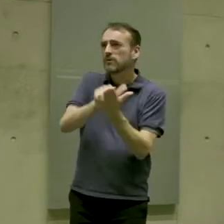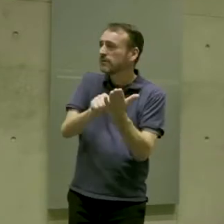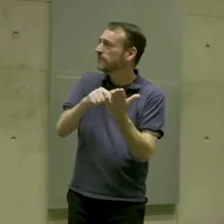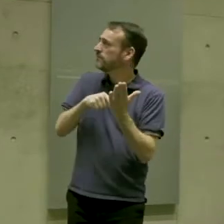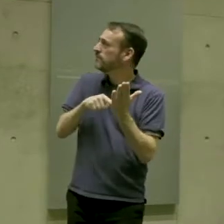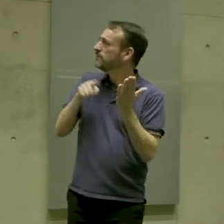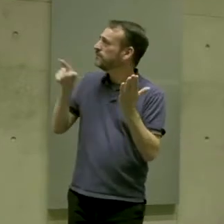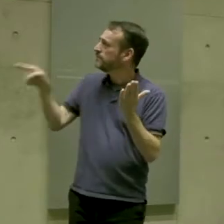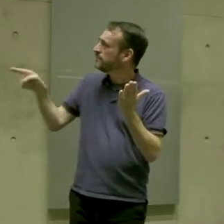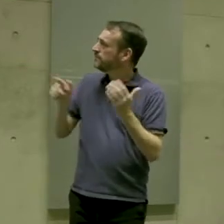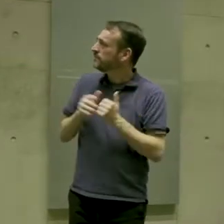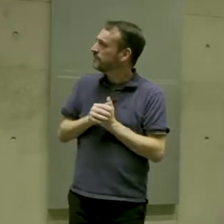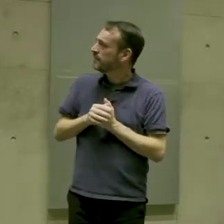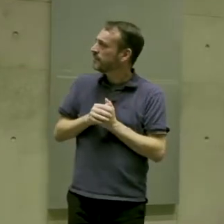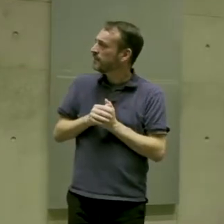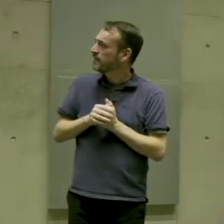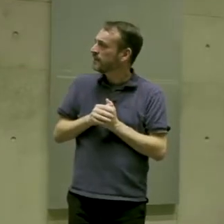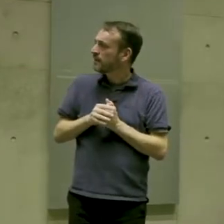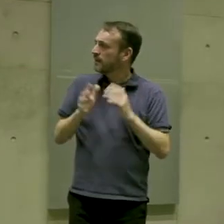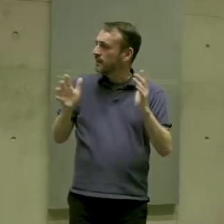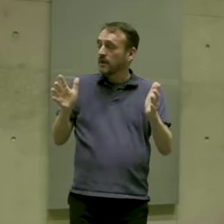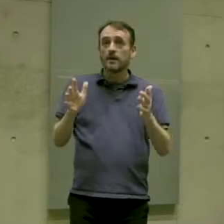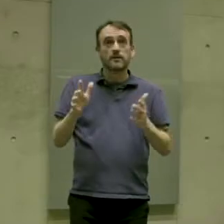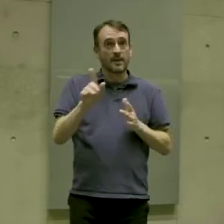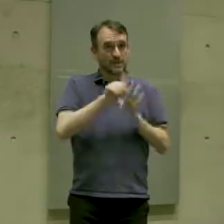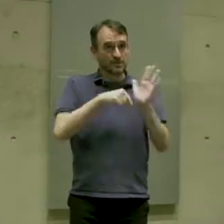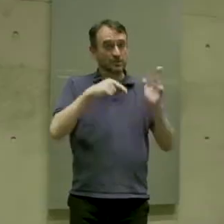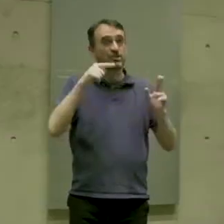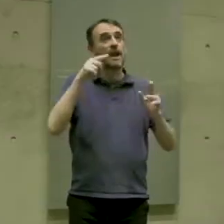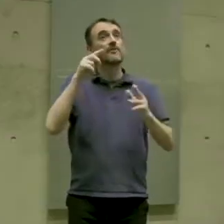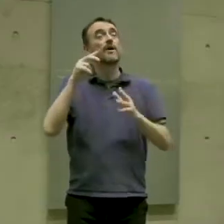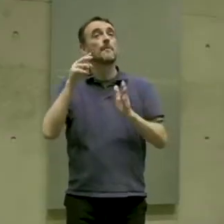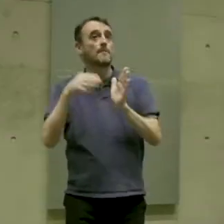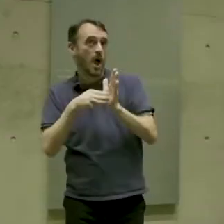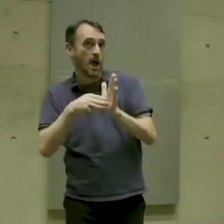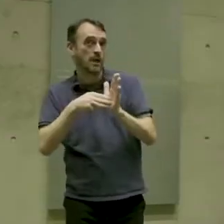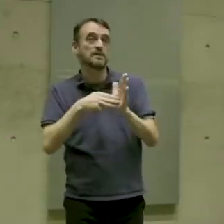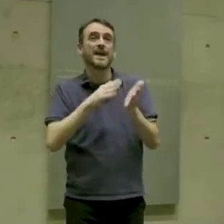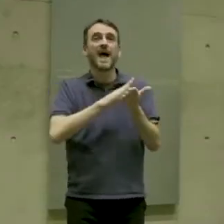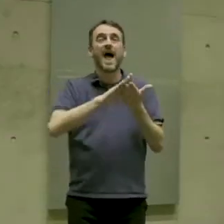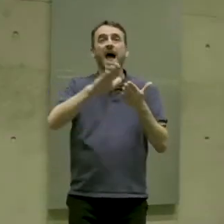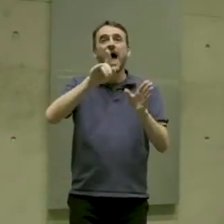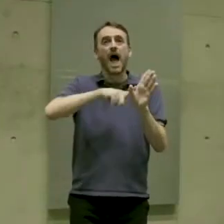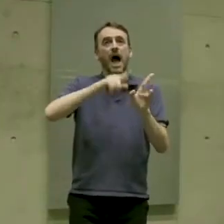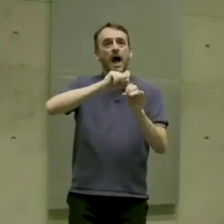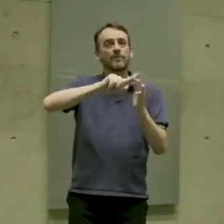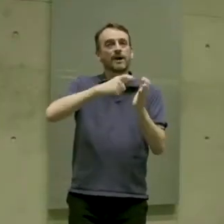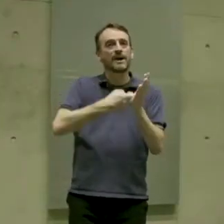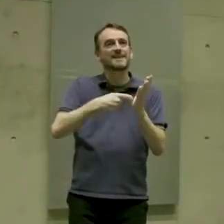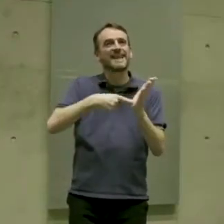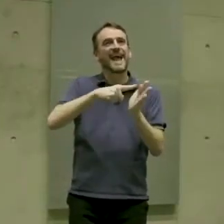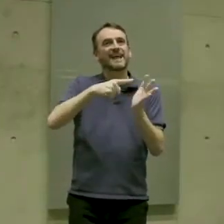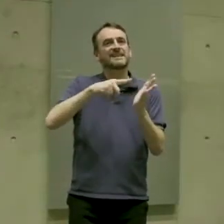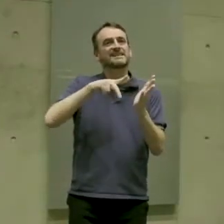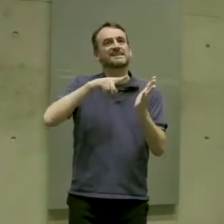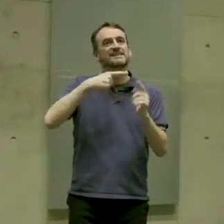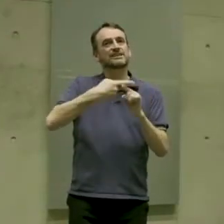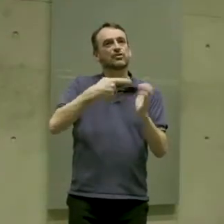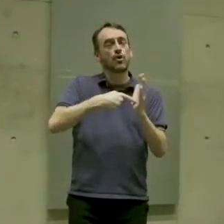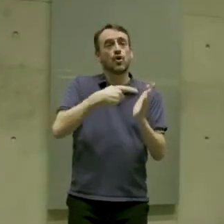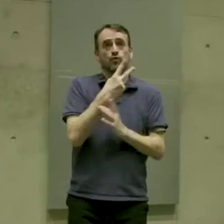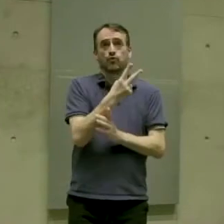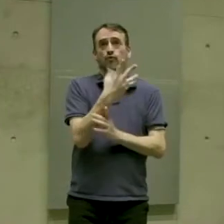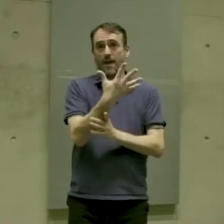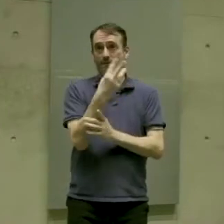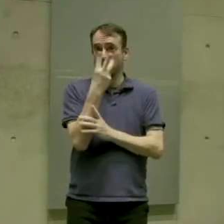Ryman's hypertext work 253, which is a masterpiece, by the way, is more literal still, providing a map modelled after those in the